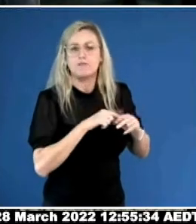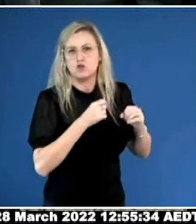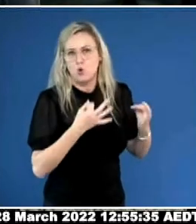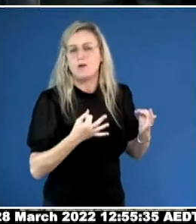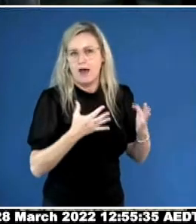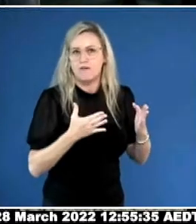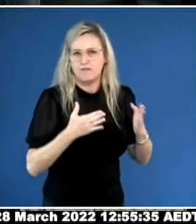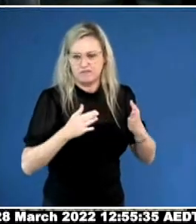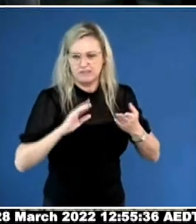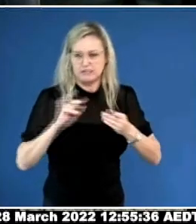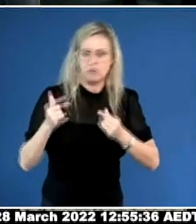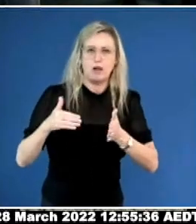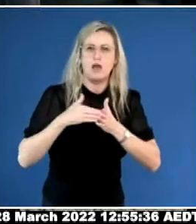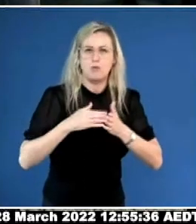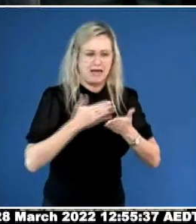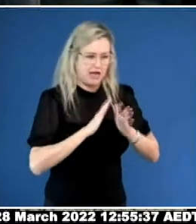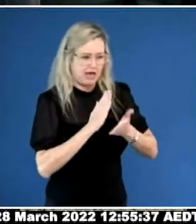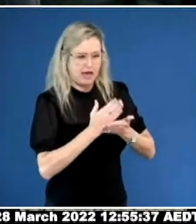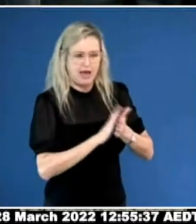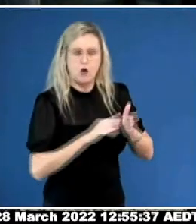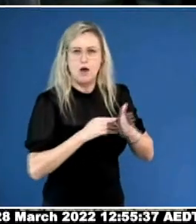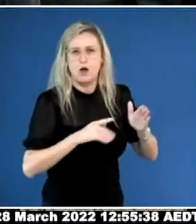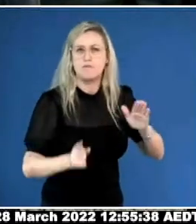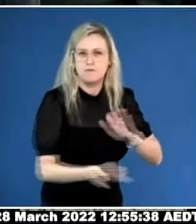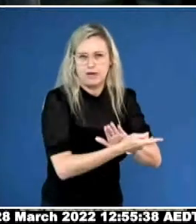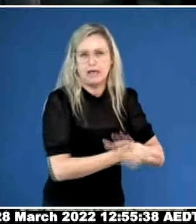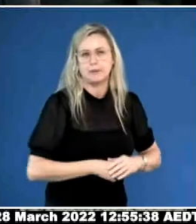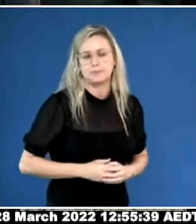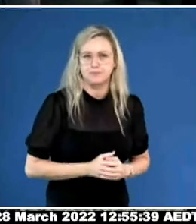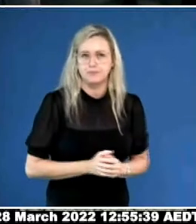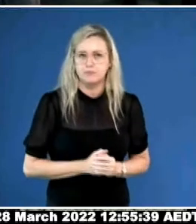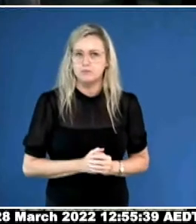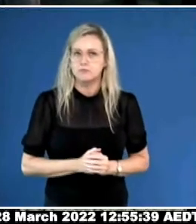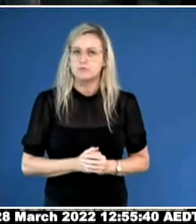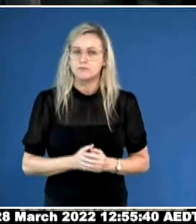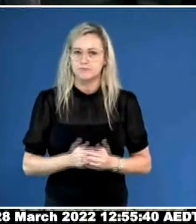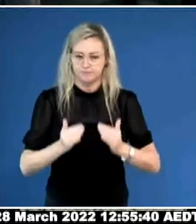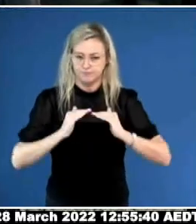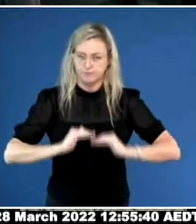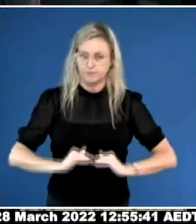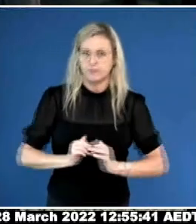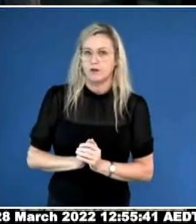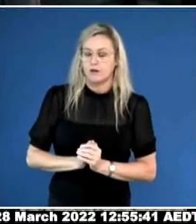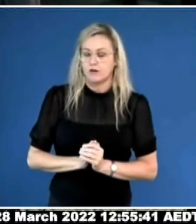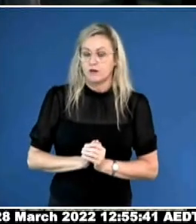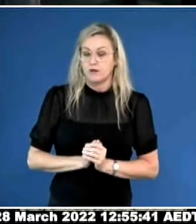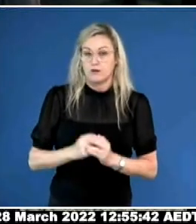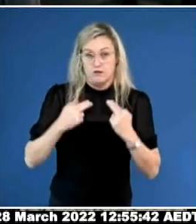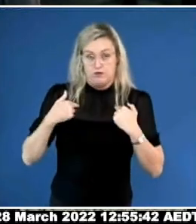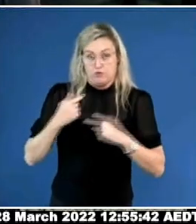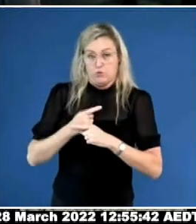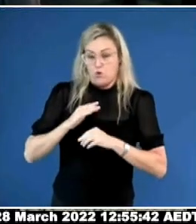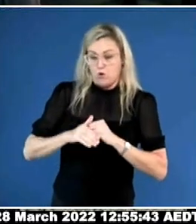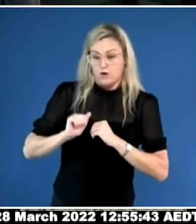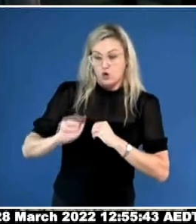Moving forward, your husband was convicted of a number of offences in relation to his treatment of you